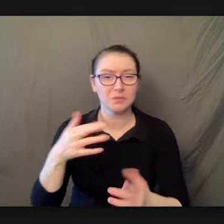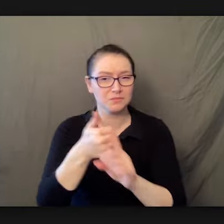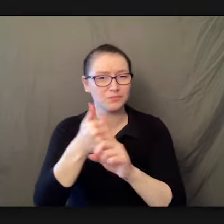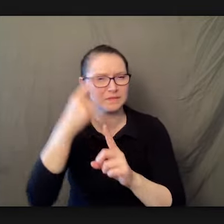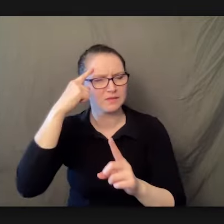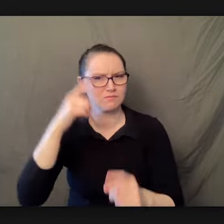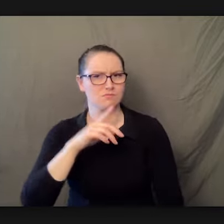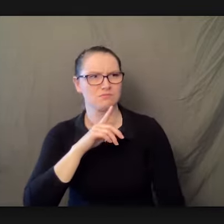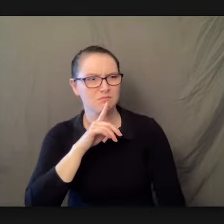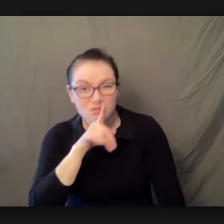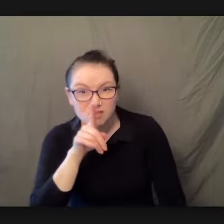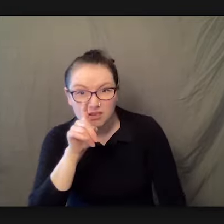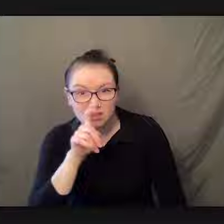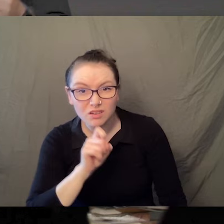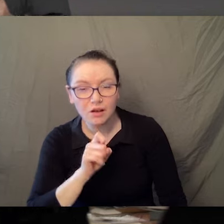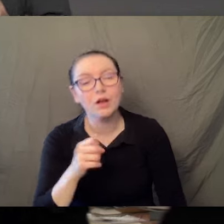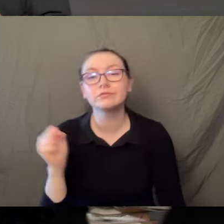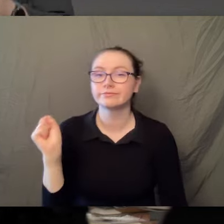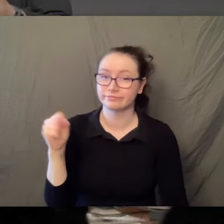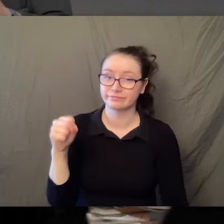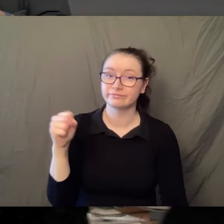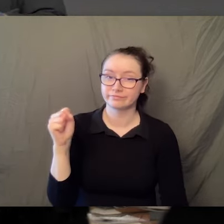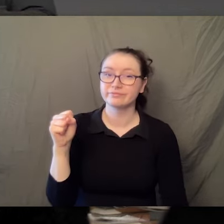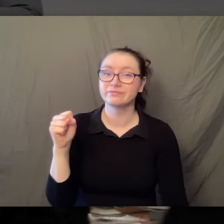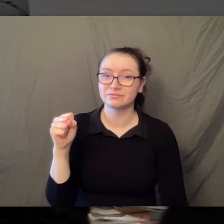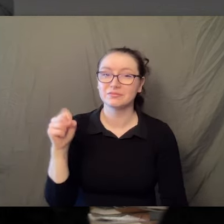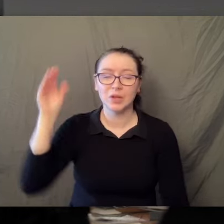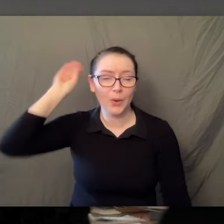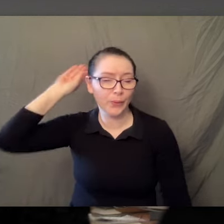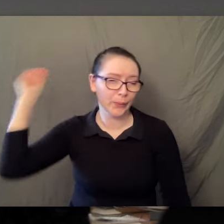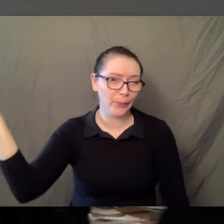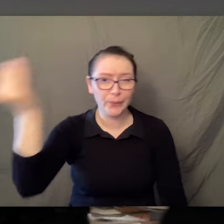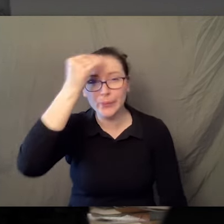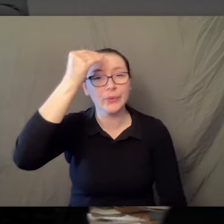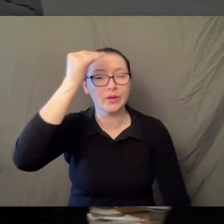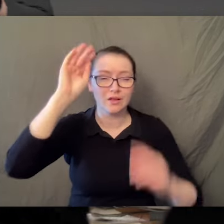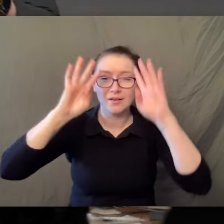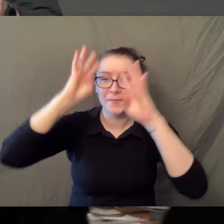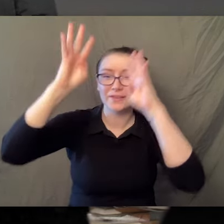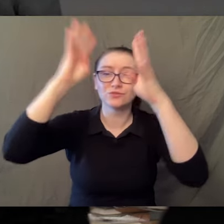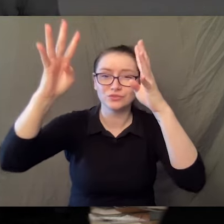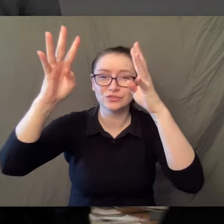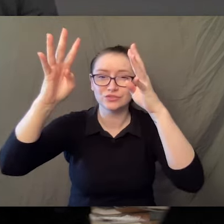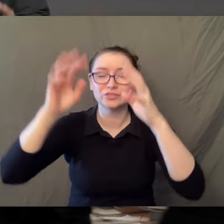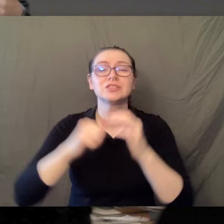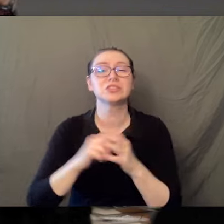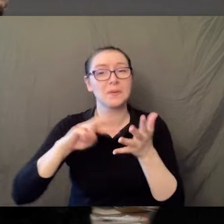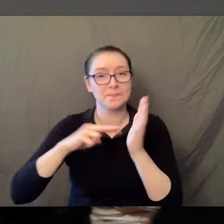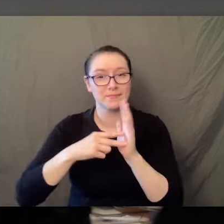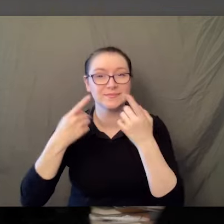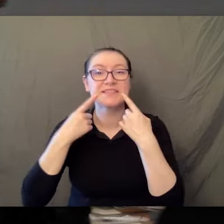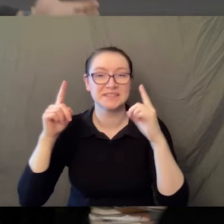But yes, seriously. In the years since, I have found that having a strong, practical imagination is often what